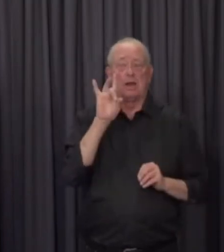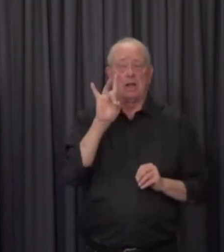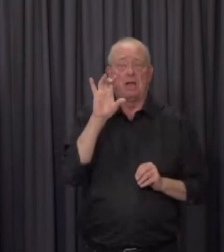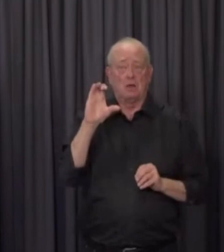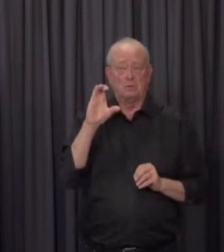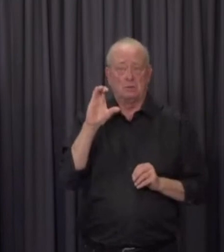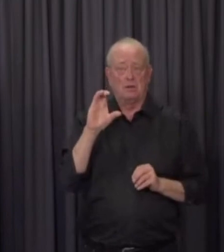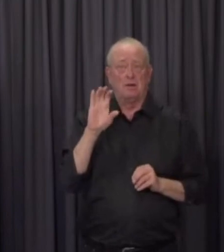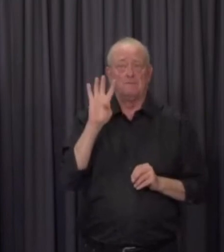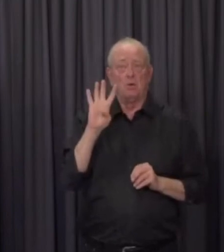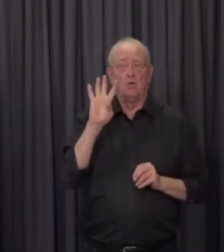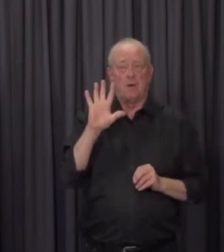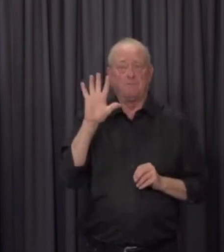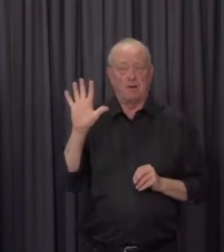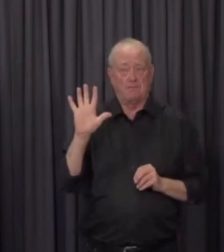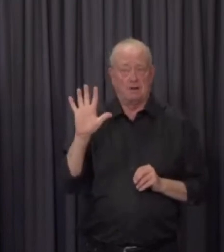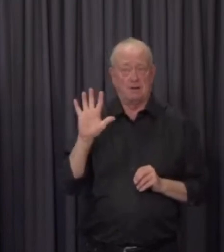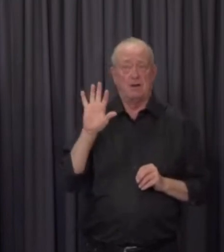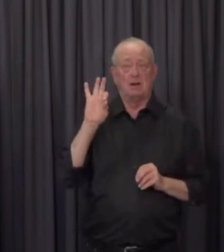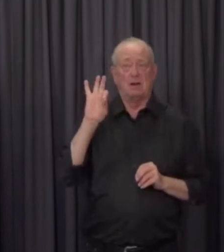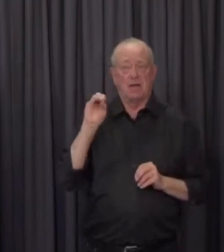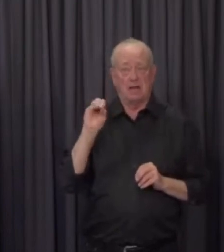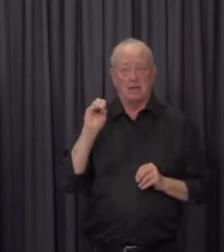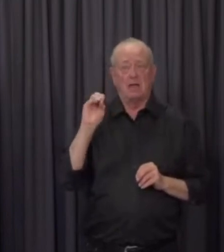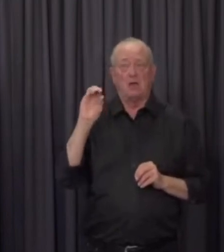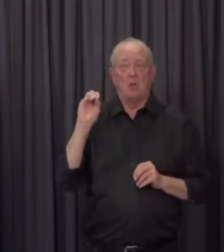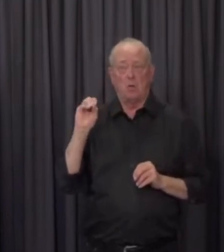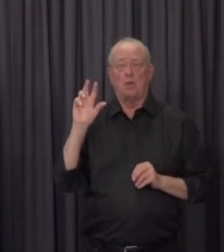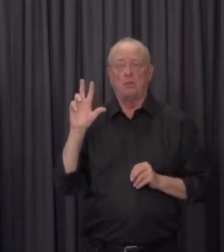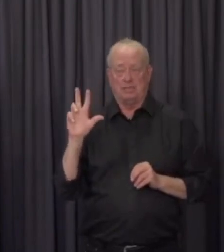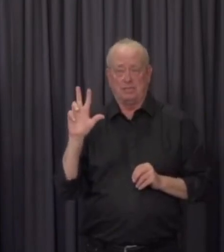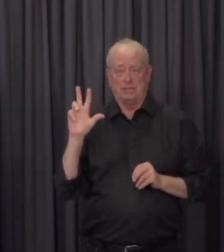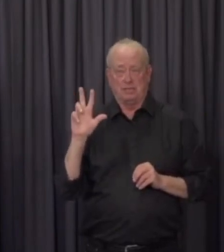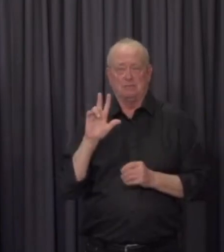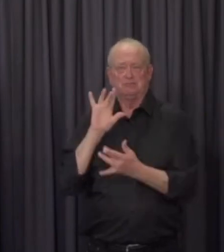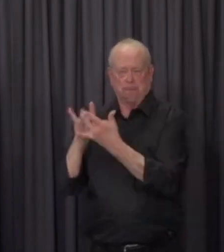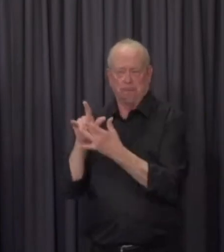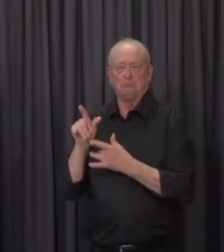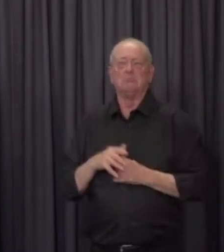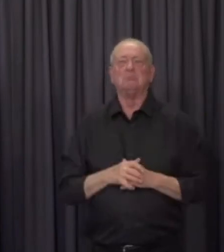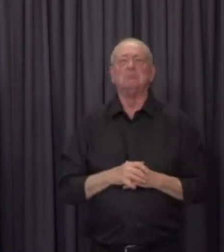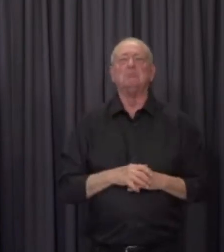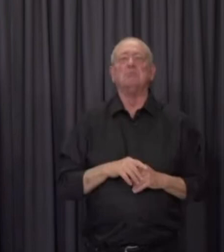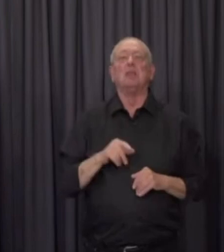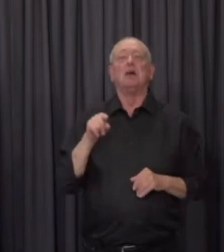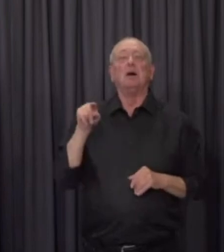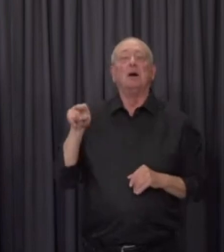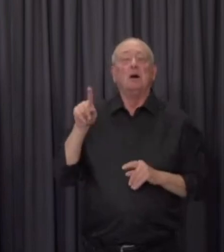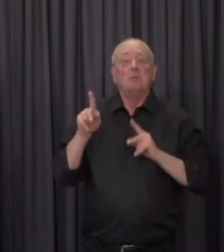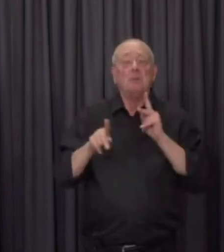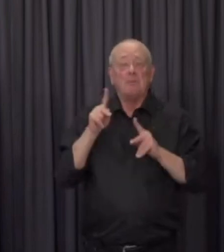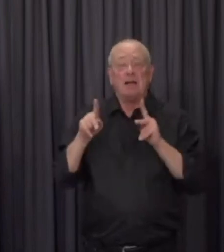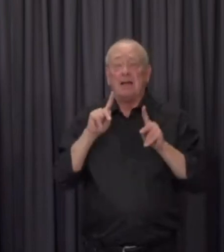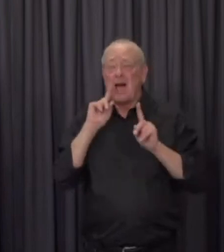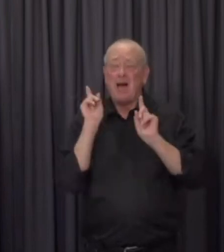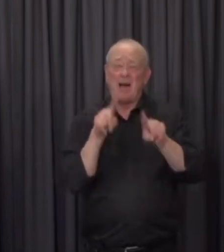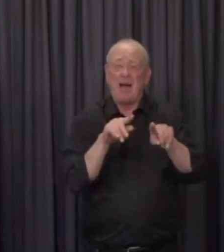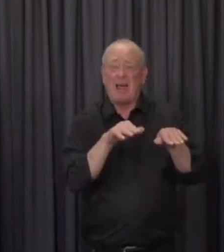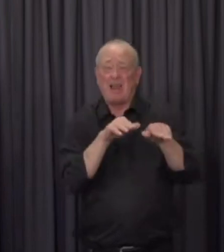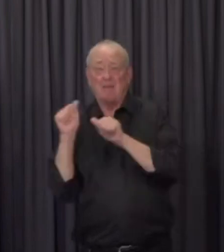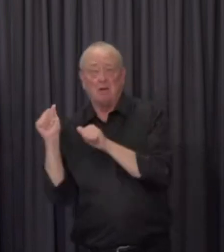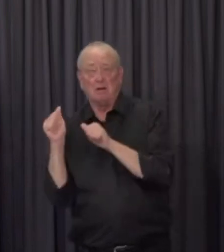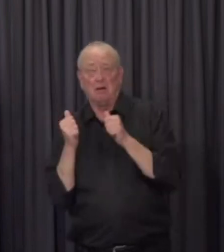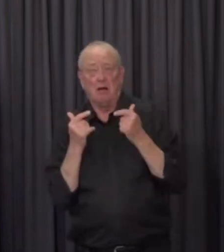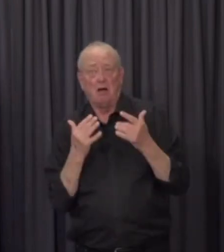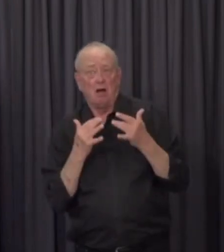from residents about when they can return to their communities. The timing of re-entry is very dependent on the status of wildfires in the